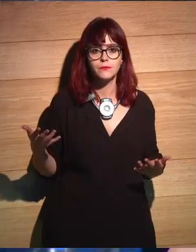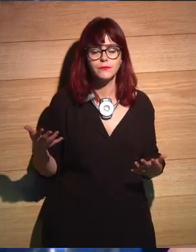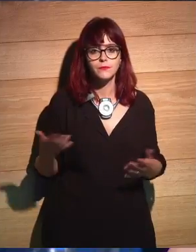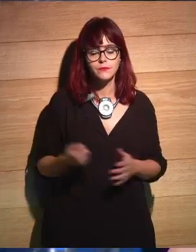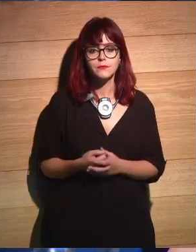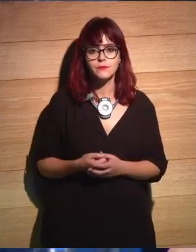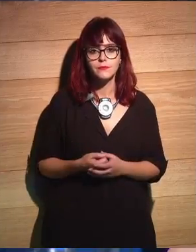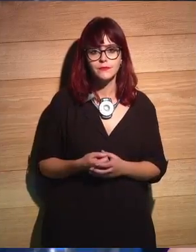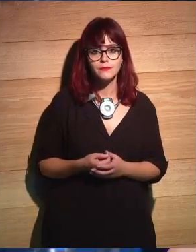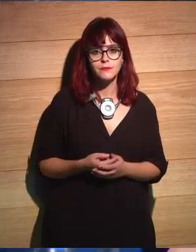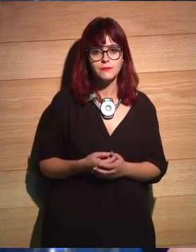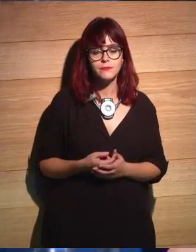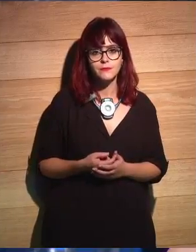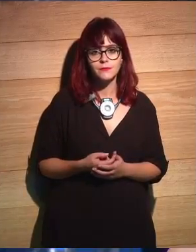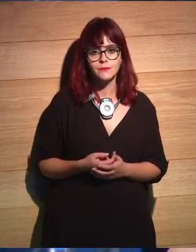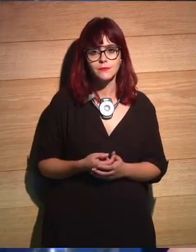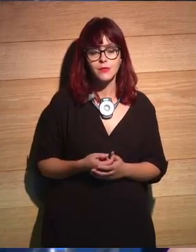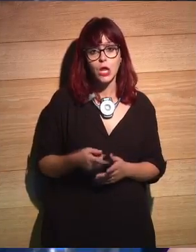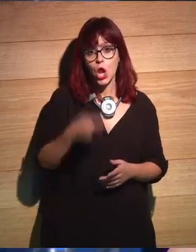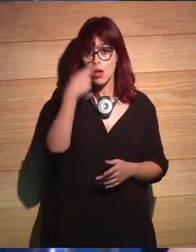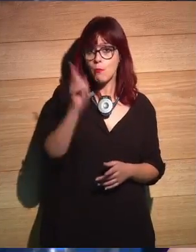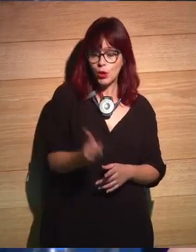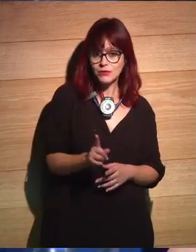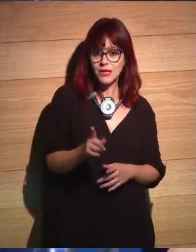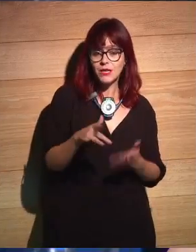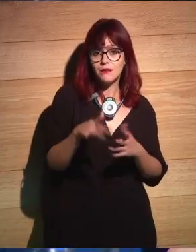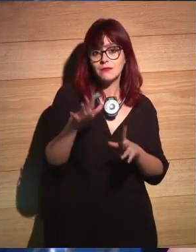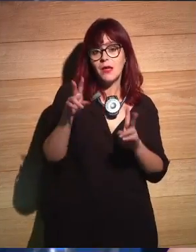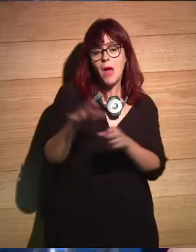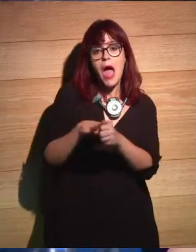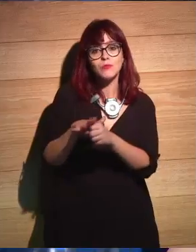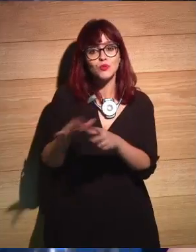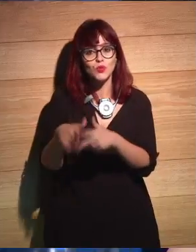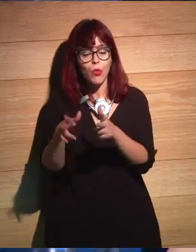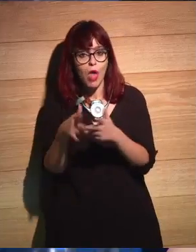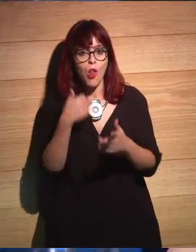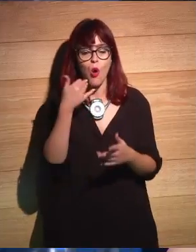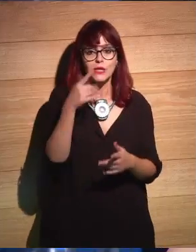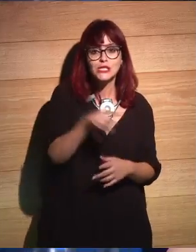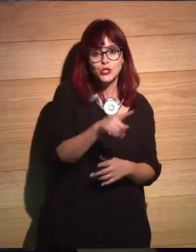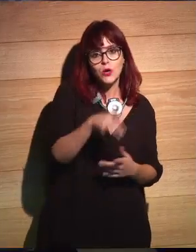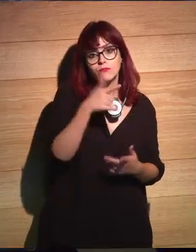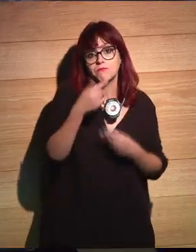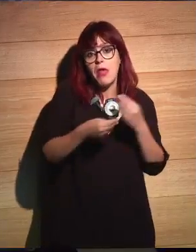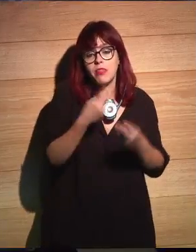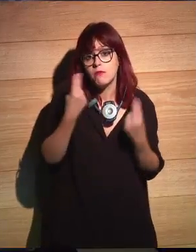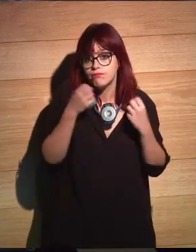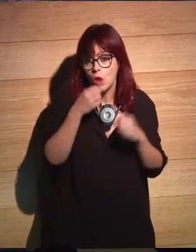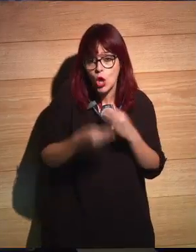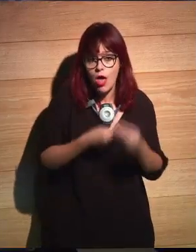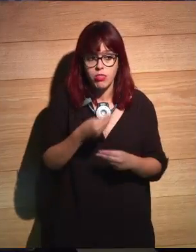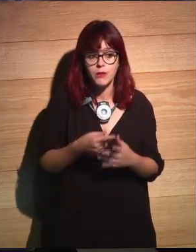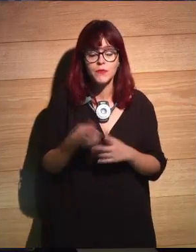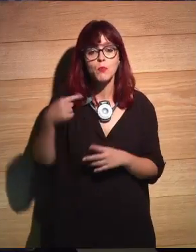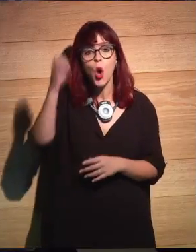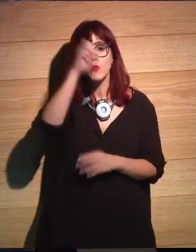I'm not interested about it. But if you write about something that you care about, whether it's social or whatever other topic, I think